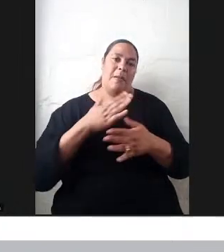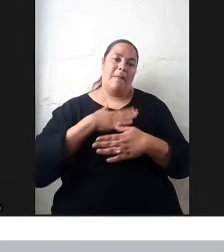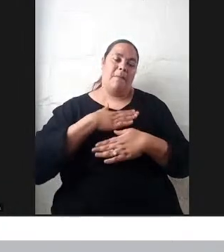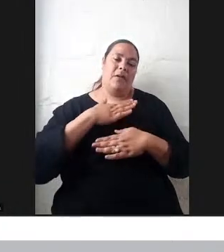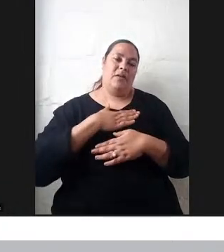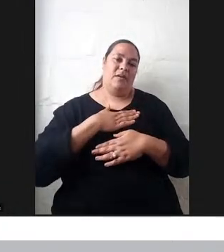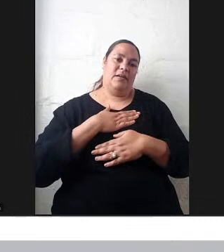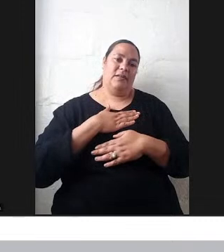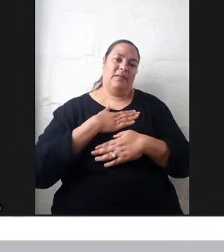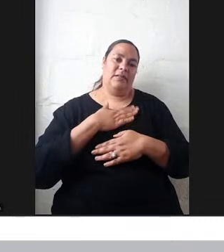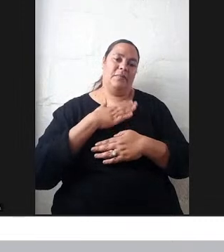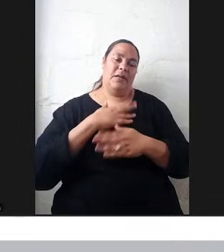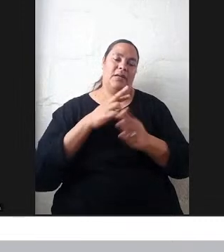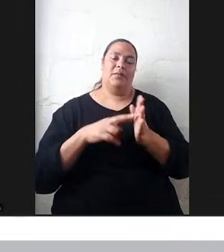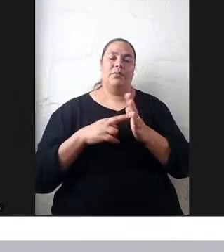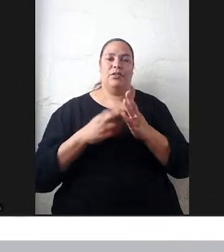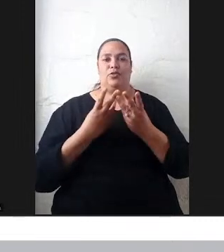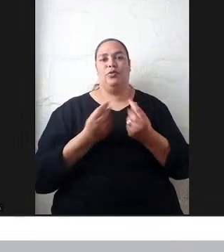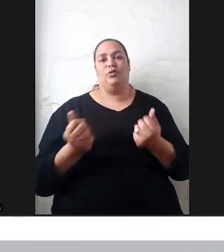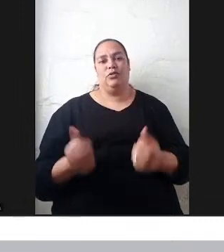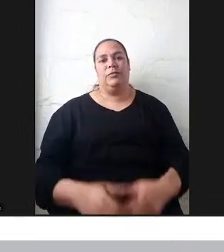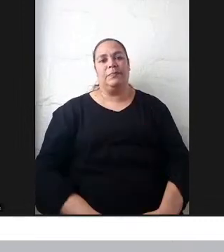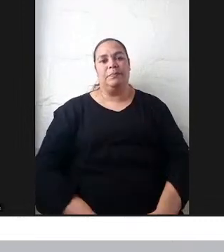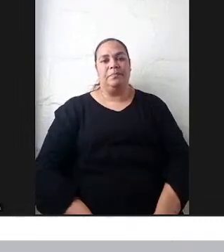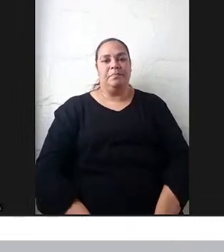That is my recommended resolution.